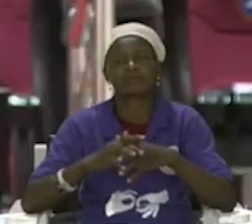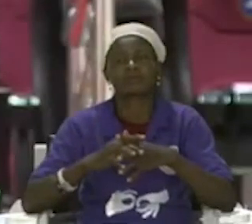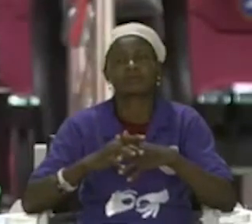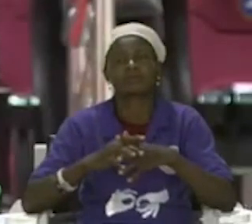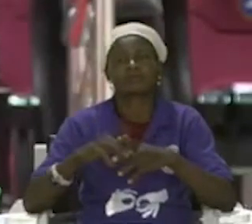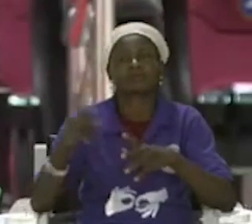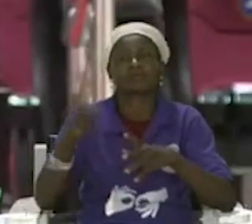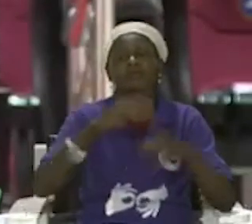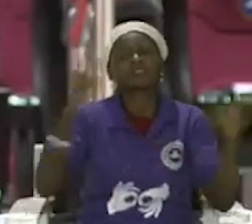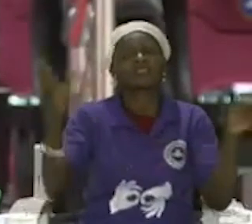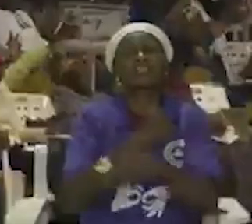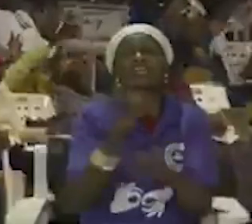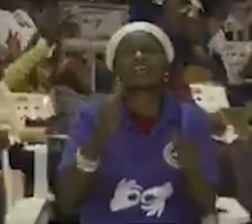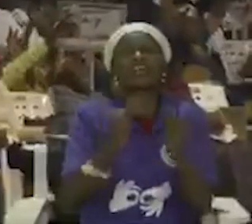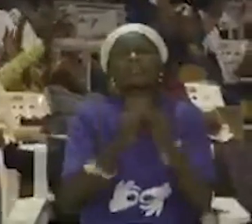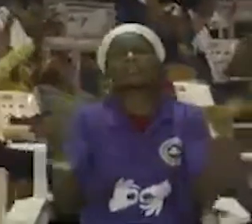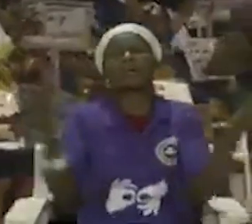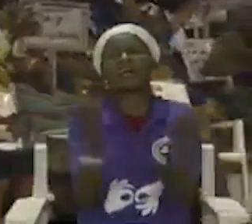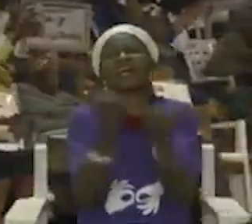you will win without a fight.